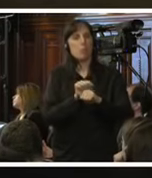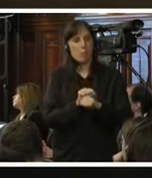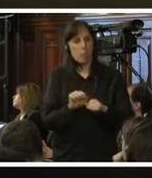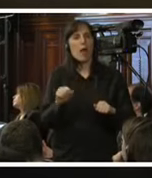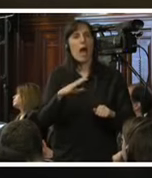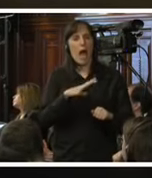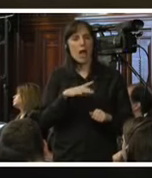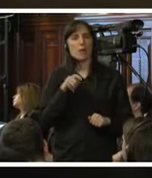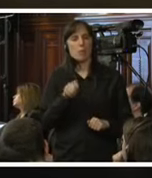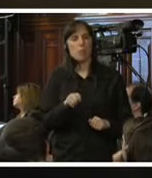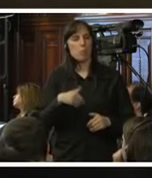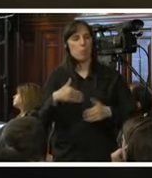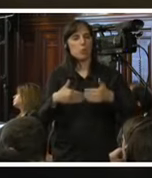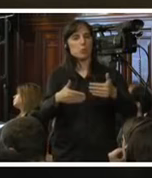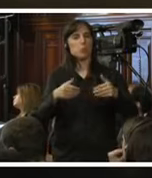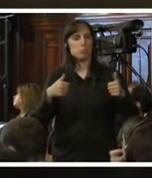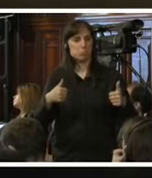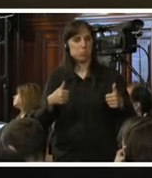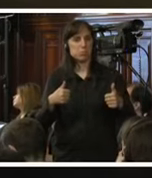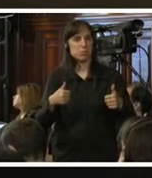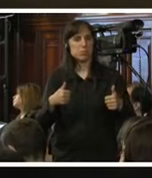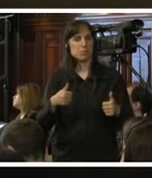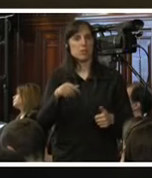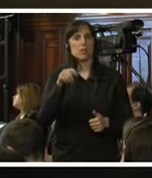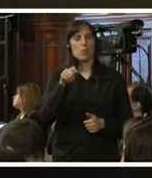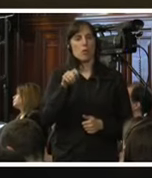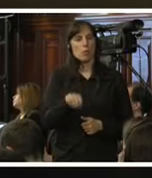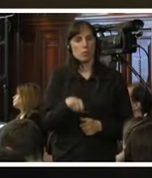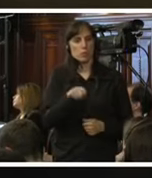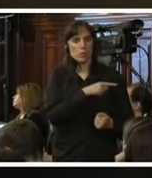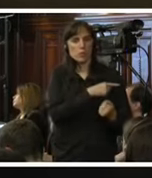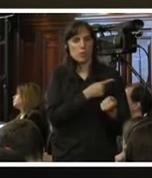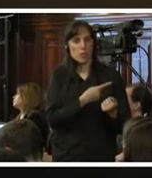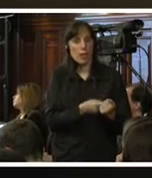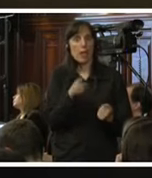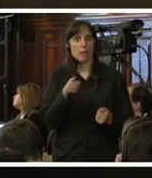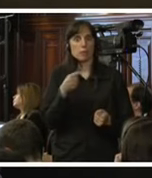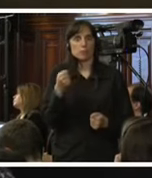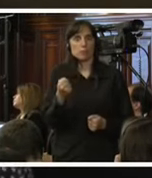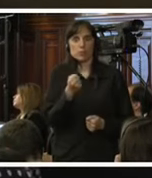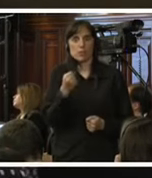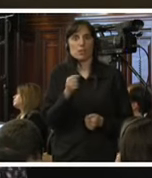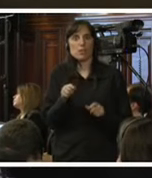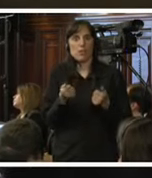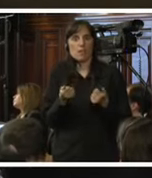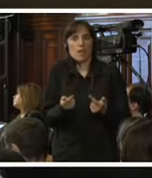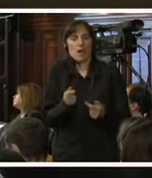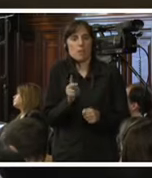of protection for the rights of all peoples. And so I am concerned in that